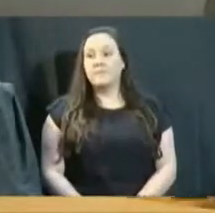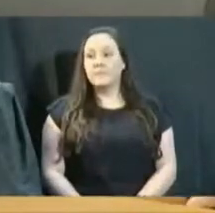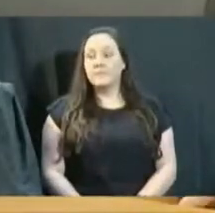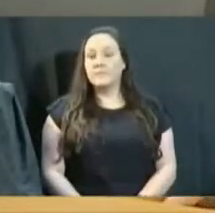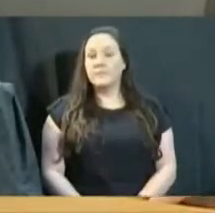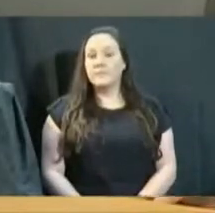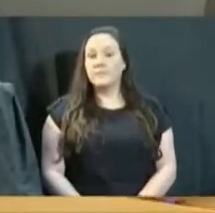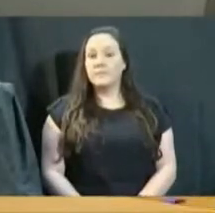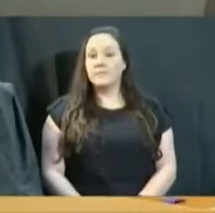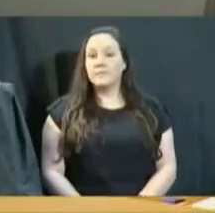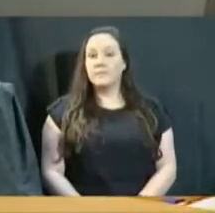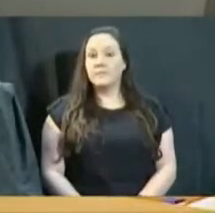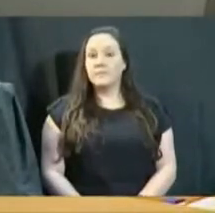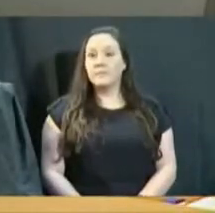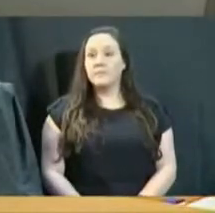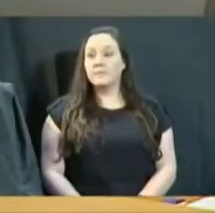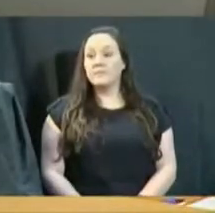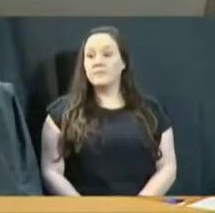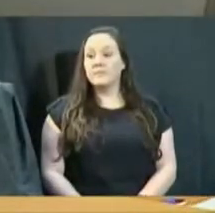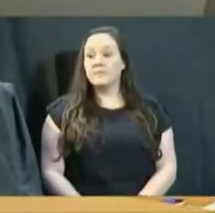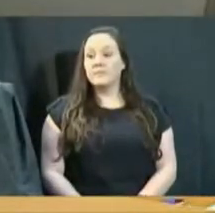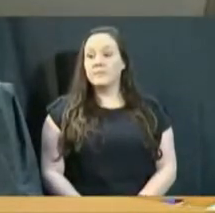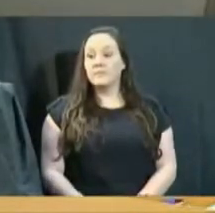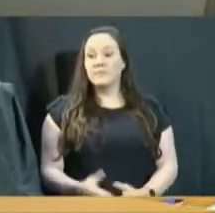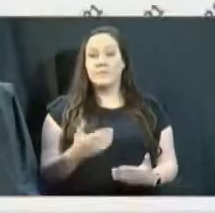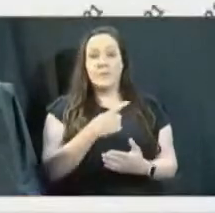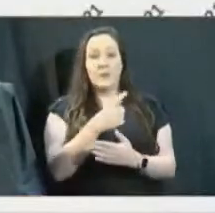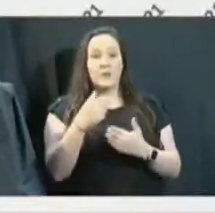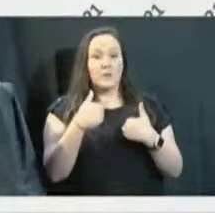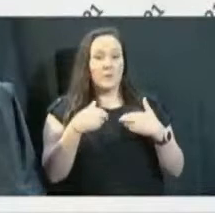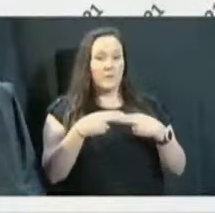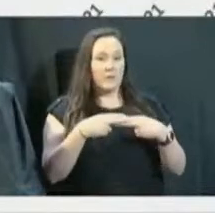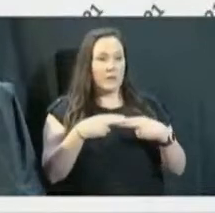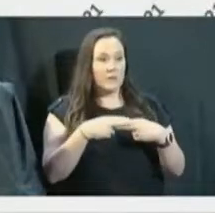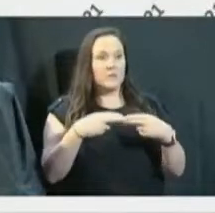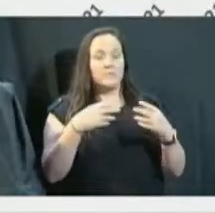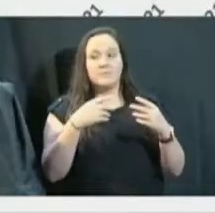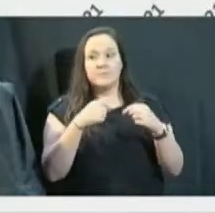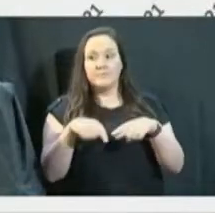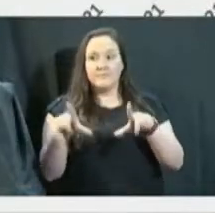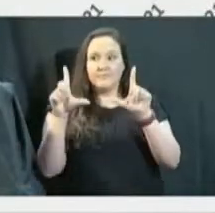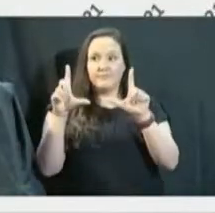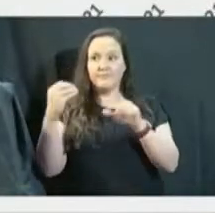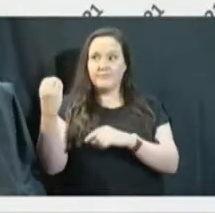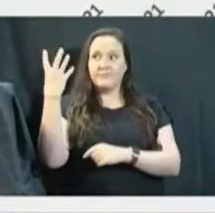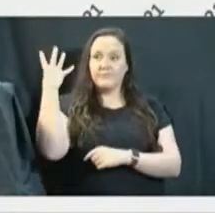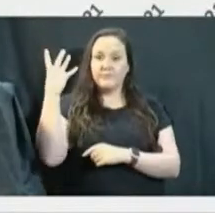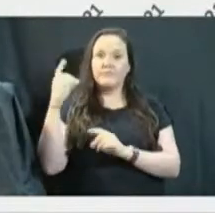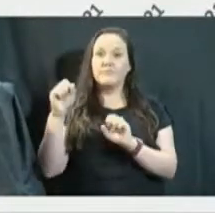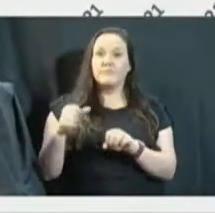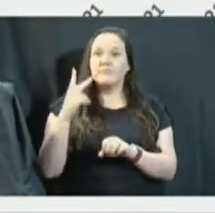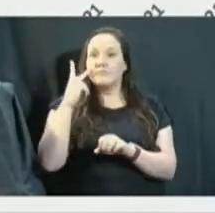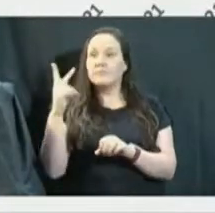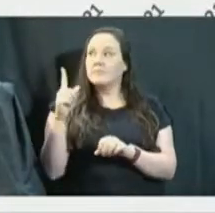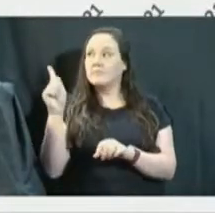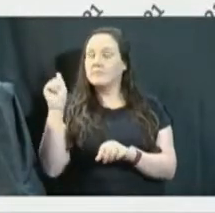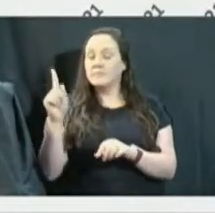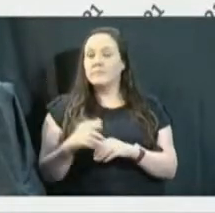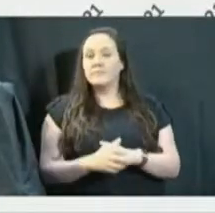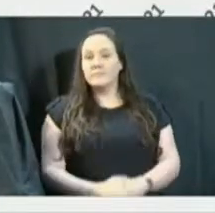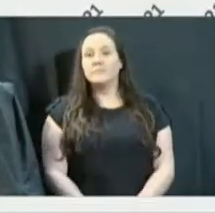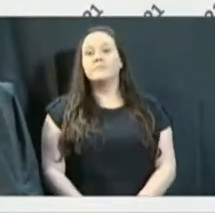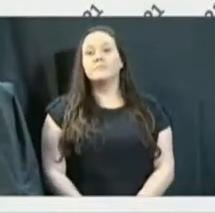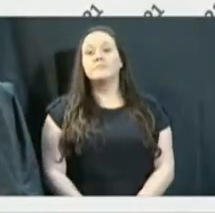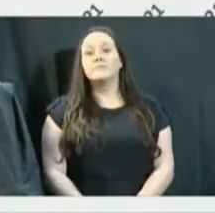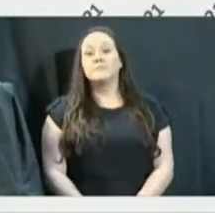Okay, good. You can see before you, you have the handout of the slides that are also being projected on the monitor.